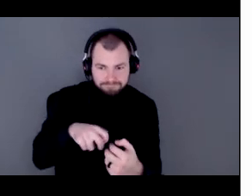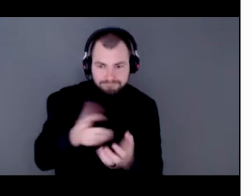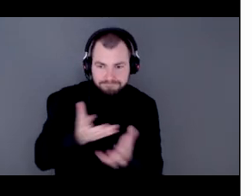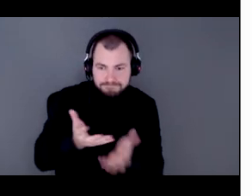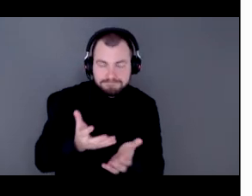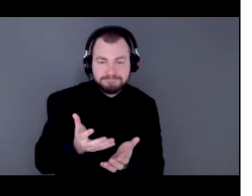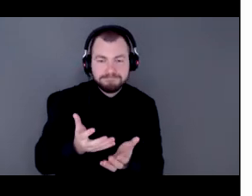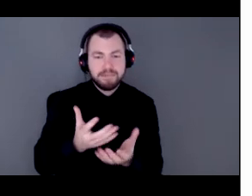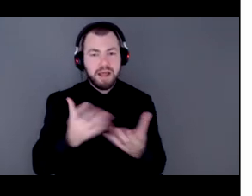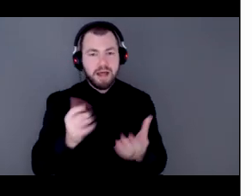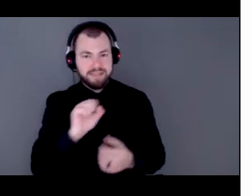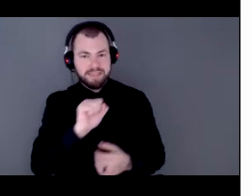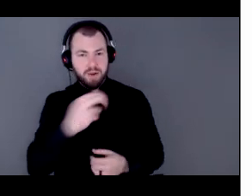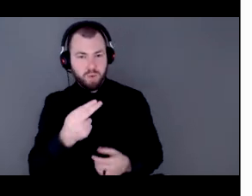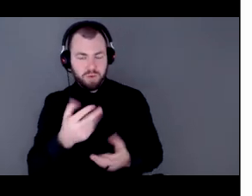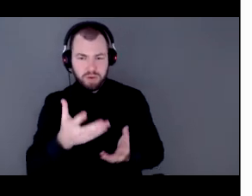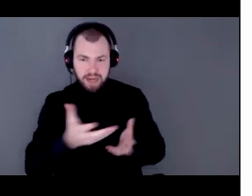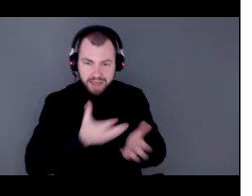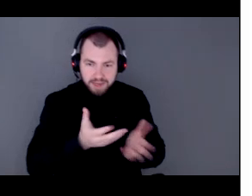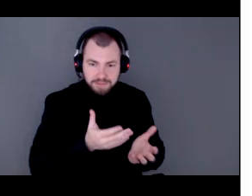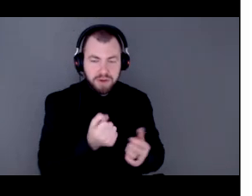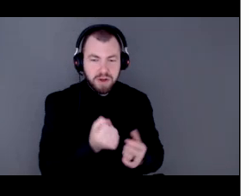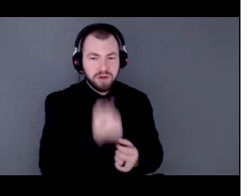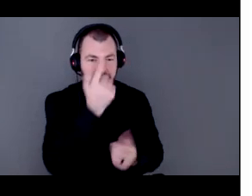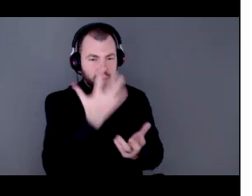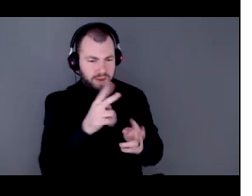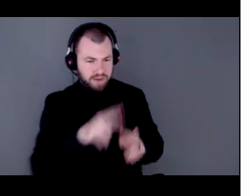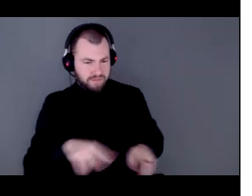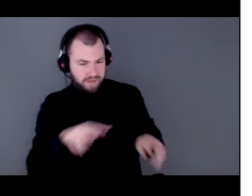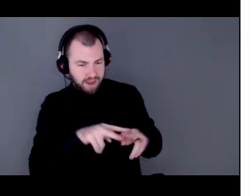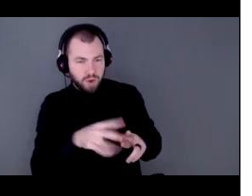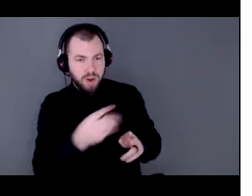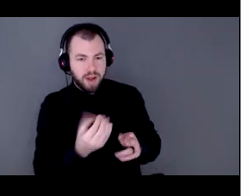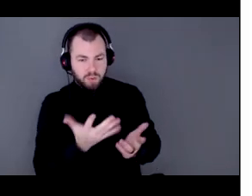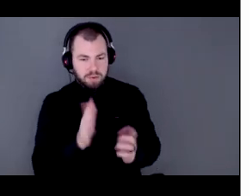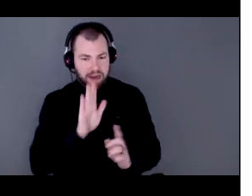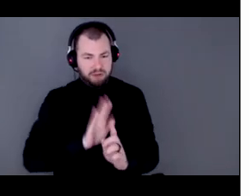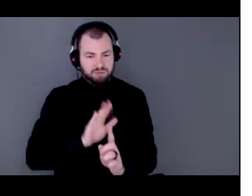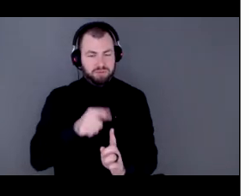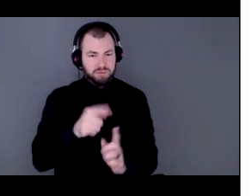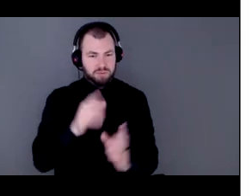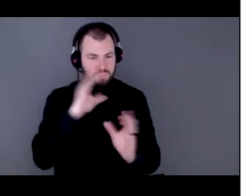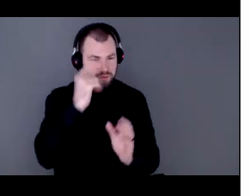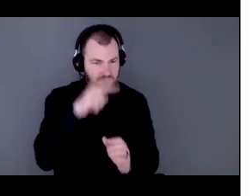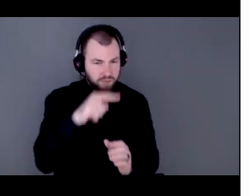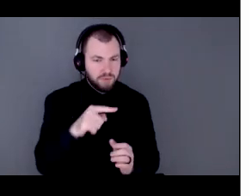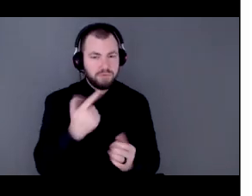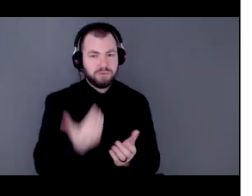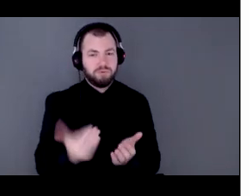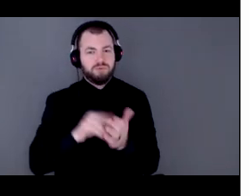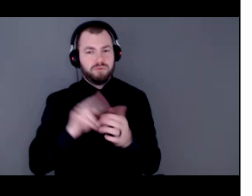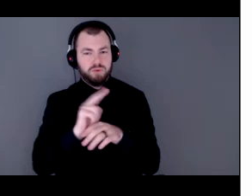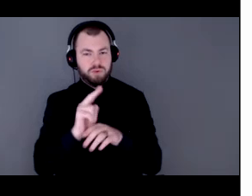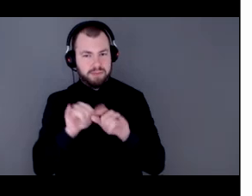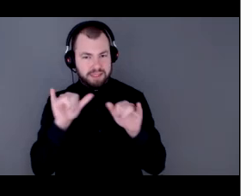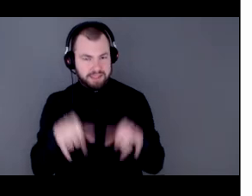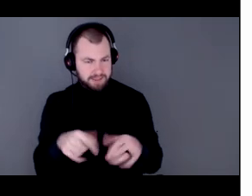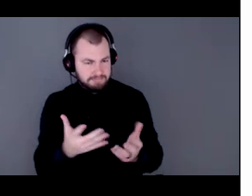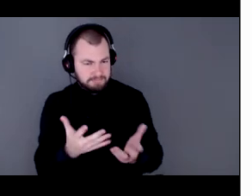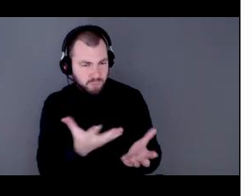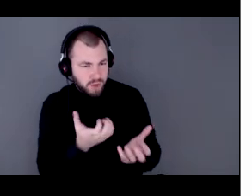engagement to understand what are these barriers and what are the attributes that they are looking for when it comes to reusable systems. And